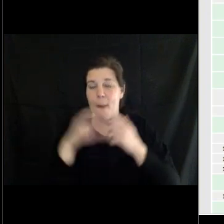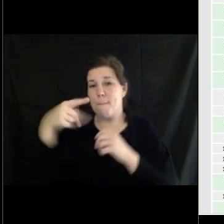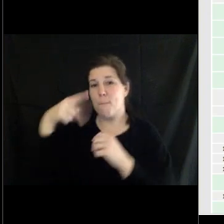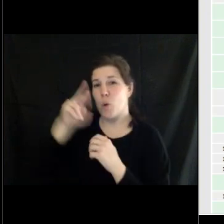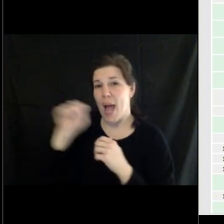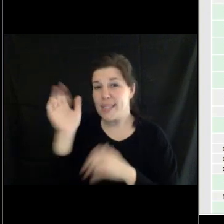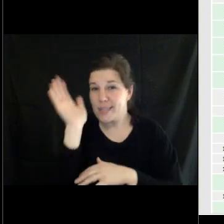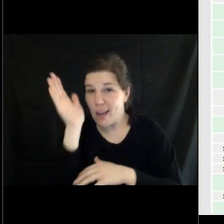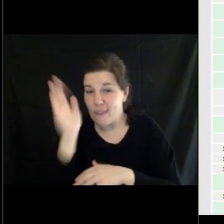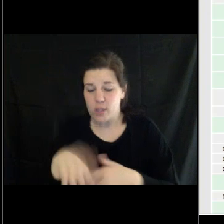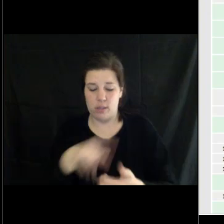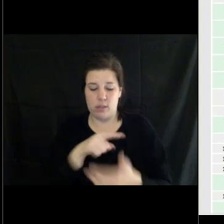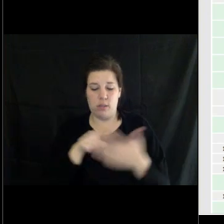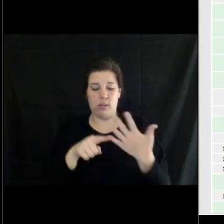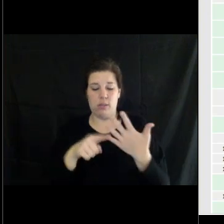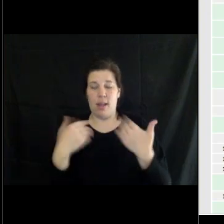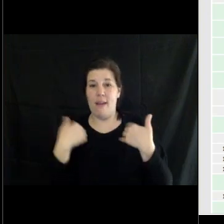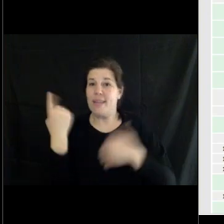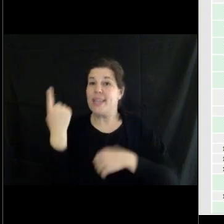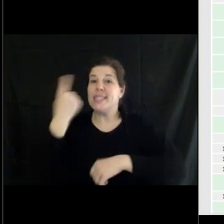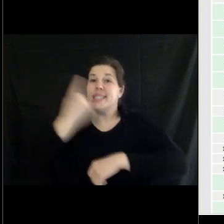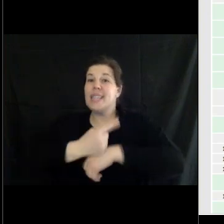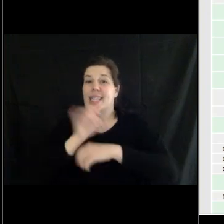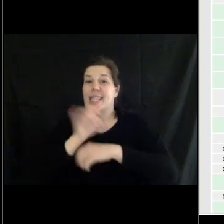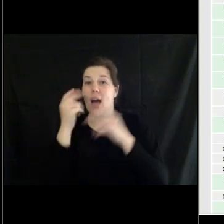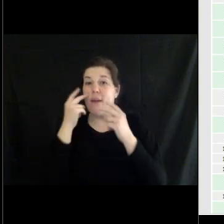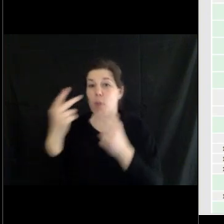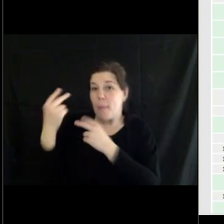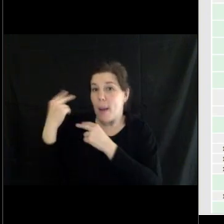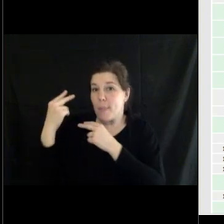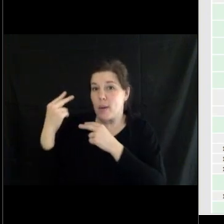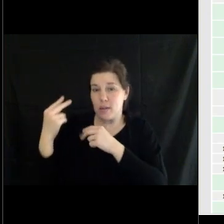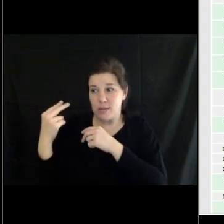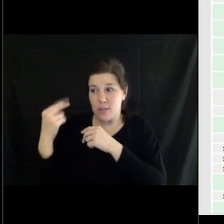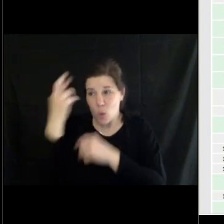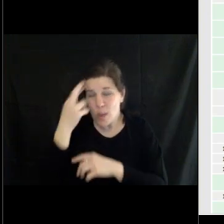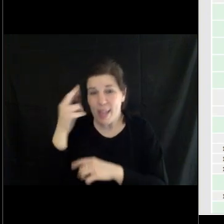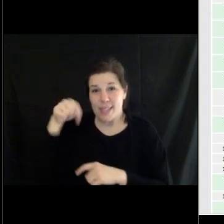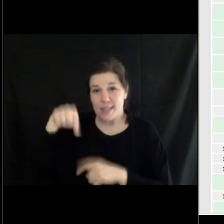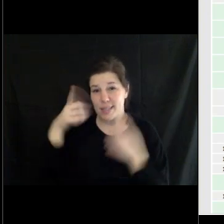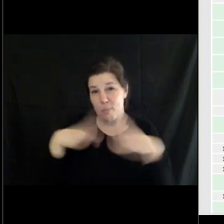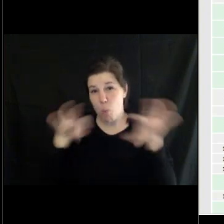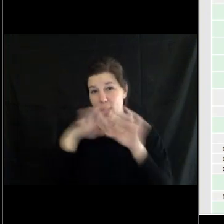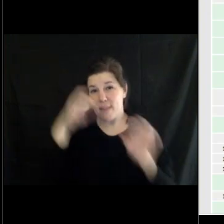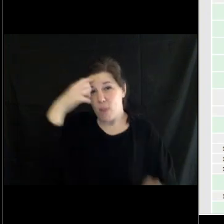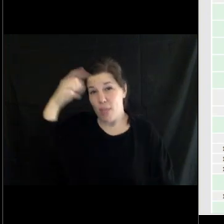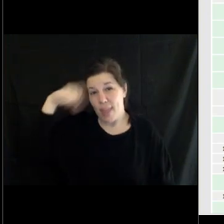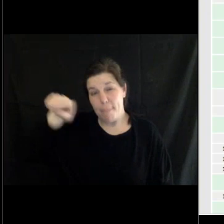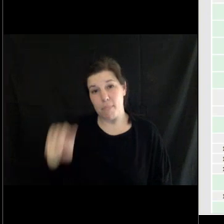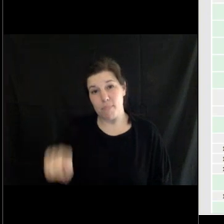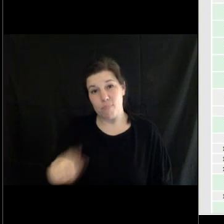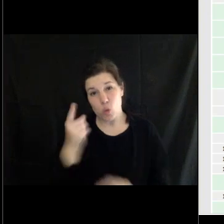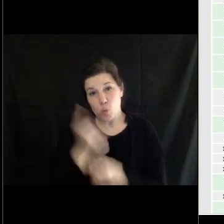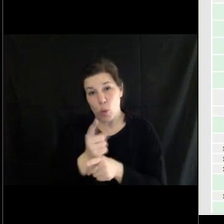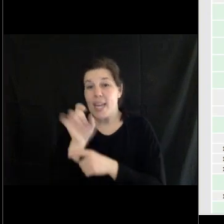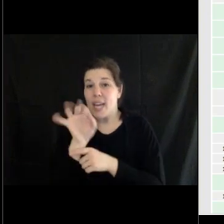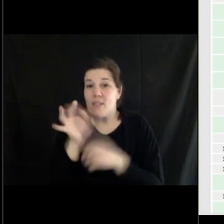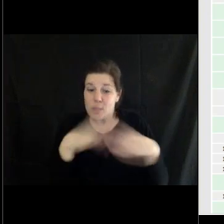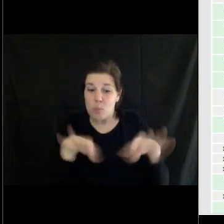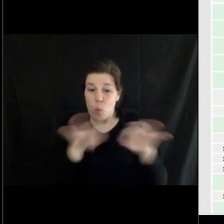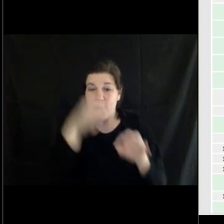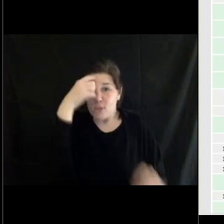of remembrance, to realize that this is important to them, right? If something is important to you, you want everyone